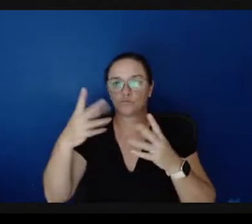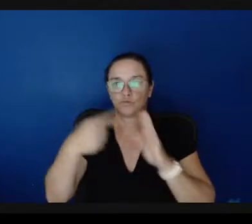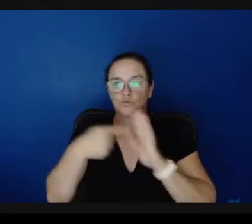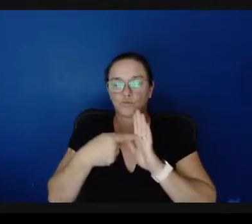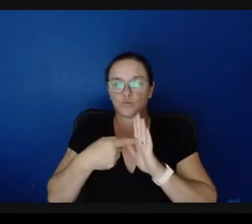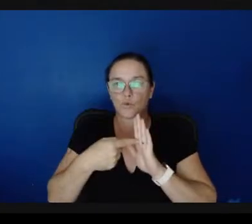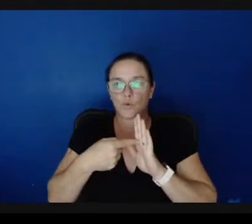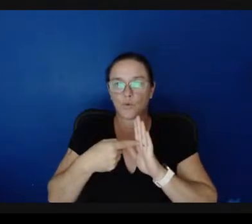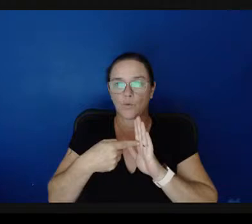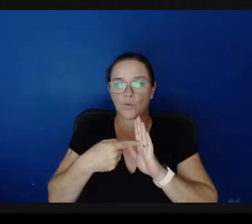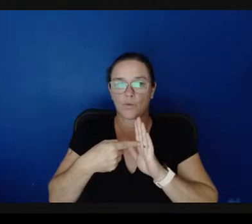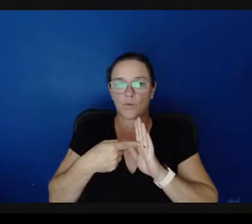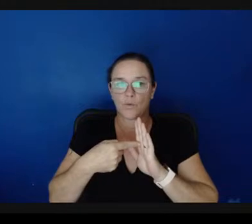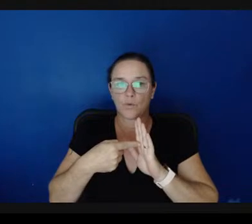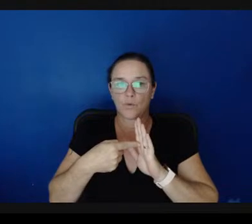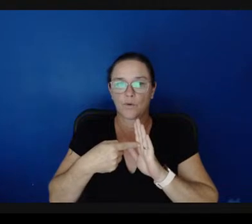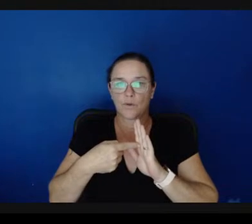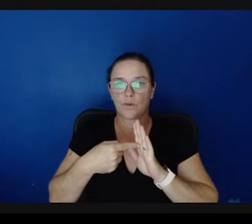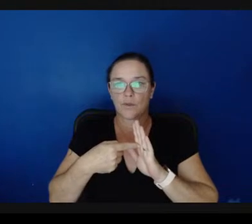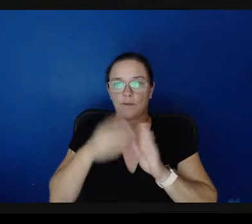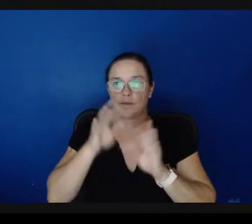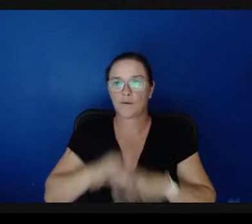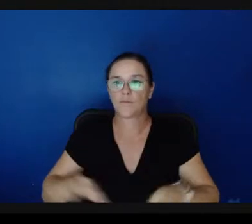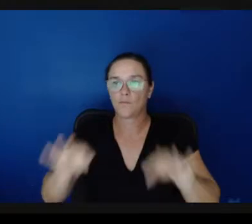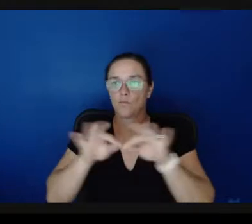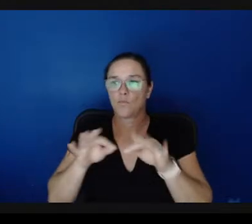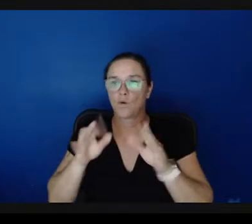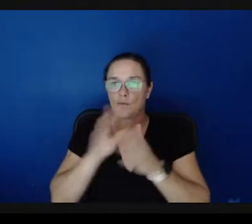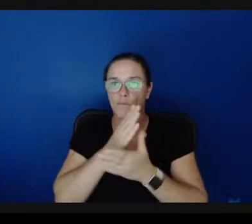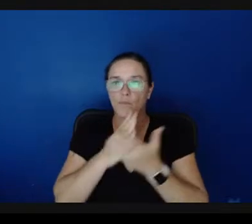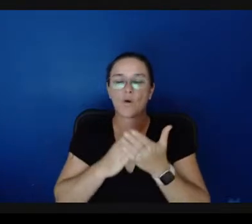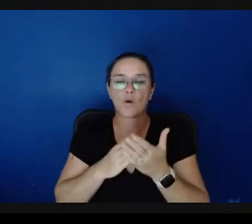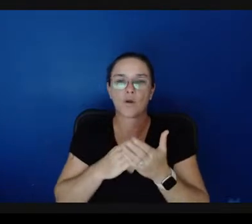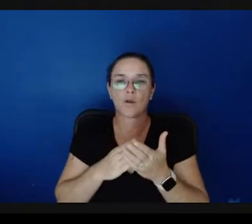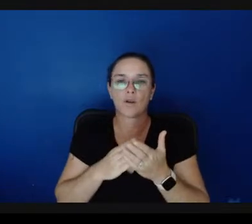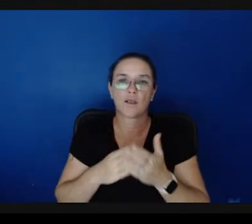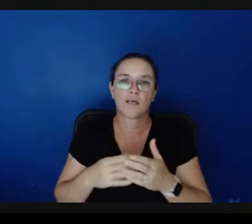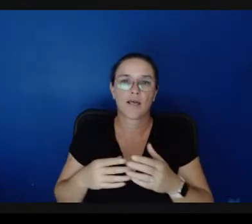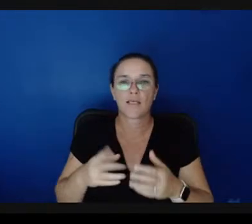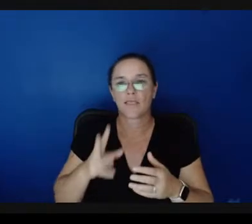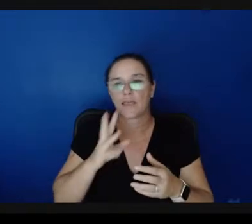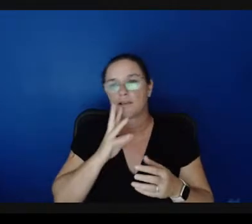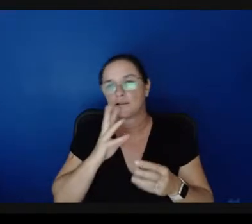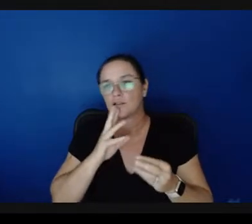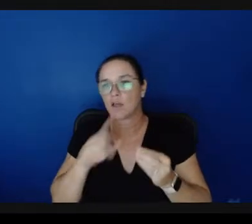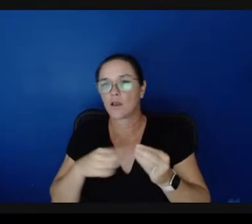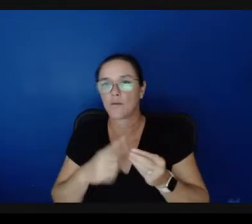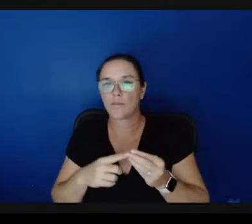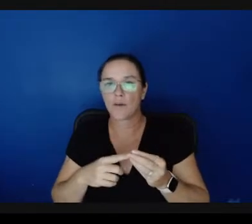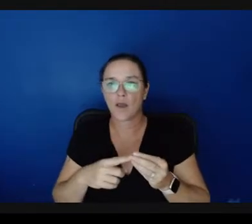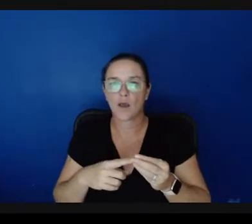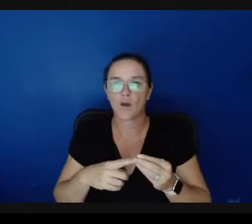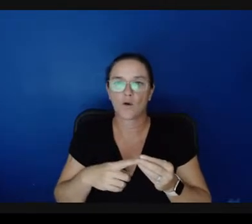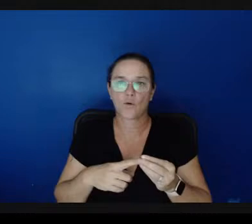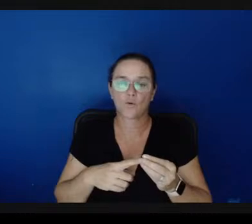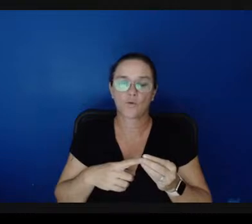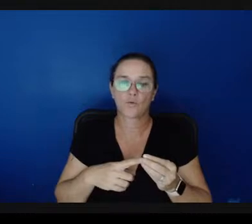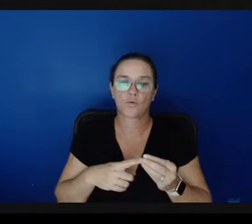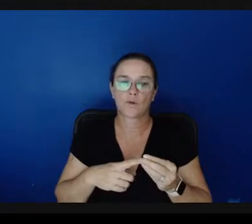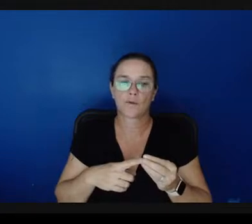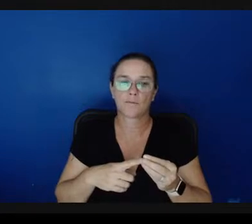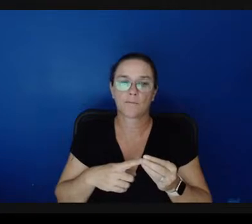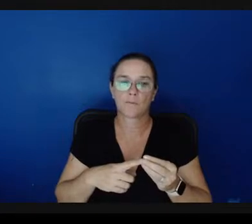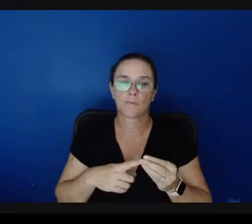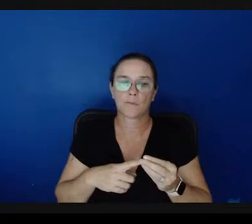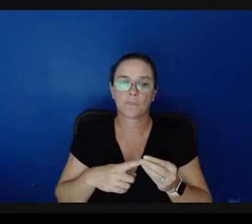the money image here. The paper goes through a lot of the mechanics. They actually start off with what data do